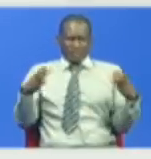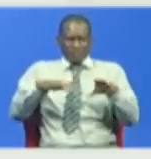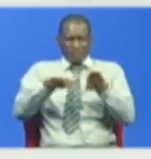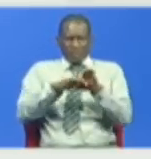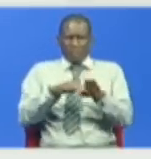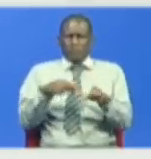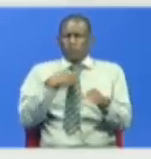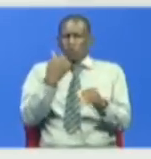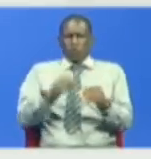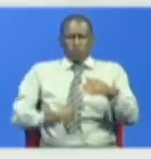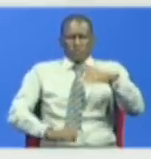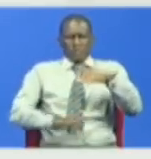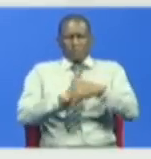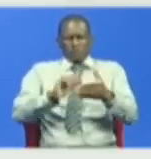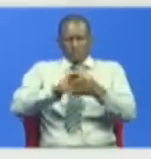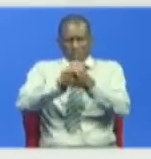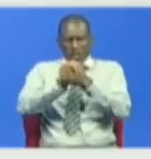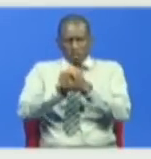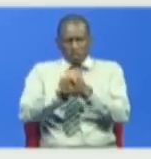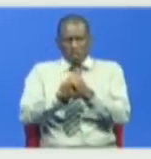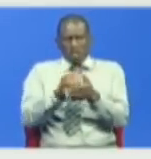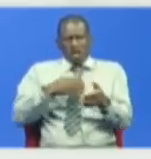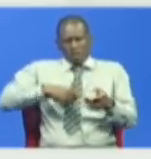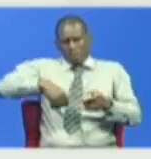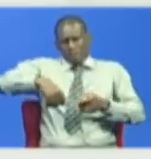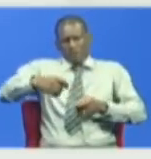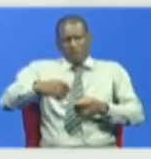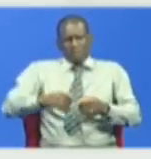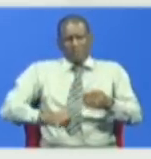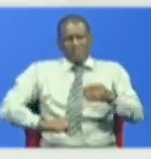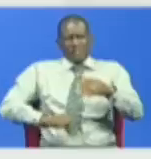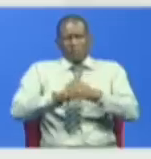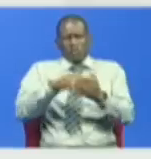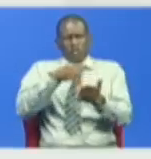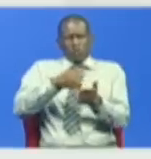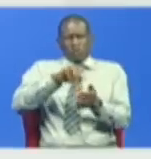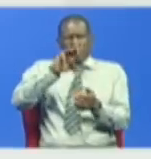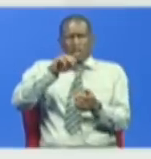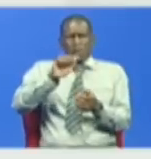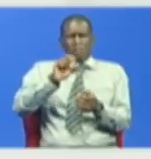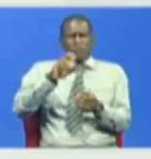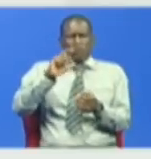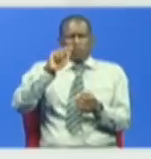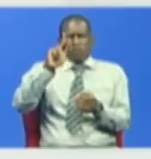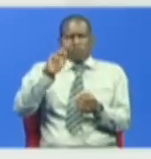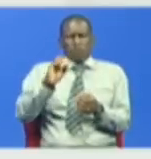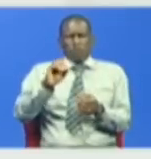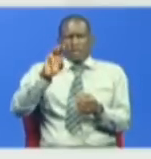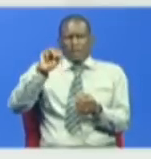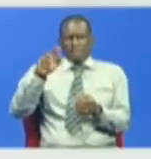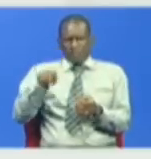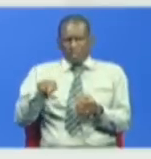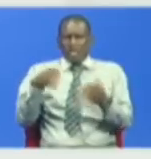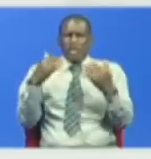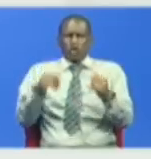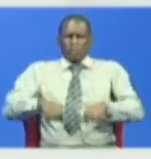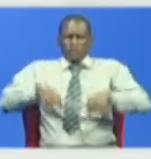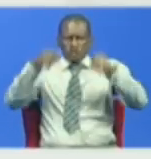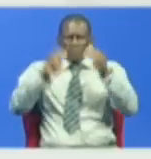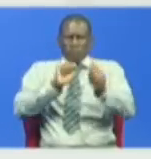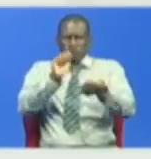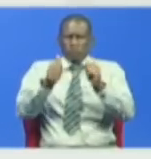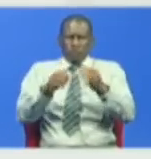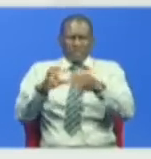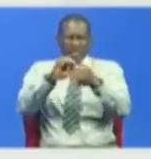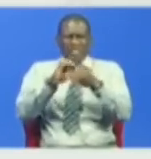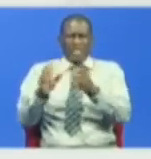whose loyalty to the handshake has paid off include Mavoko MP Patrick Makau, who will now chair the Sports, Culture and